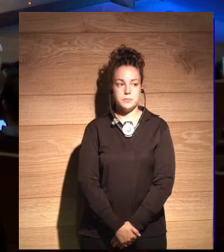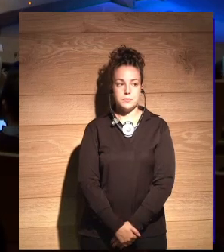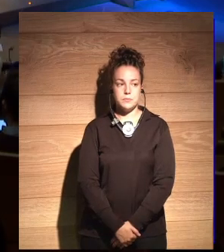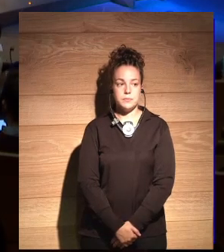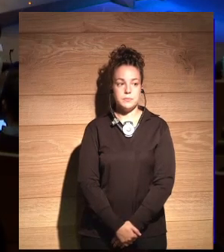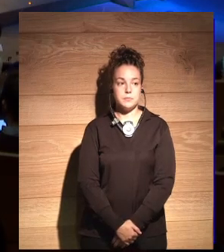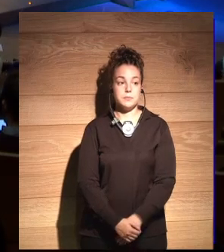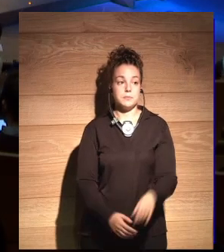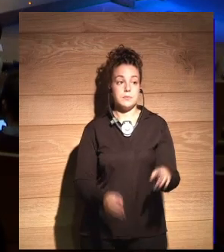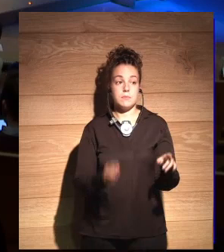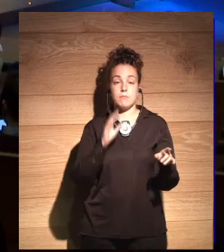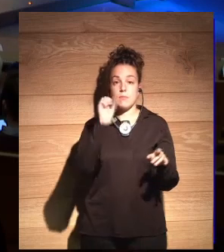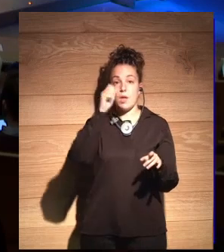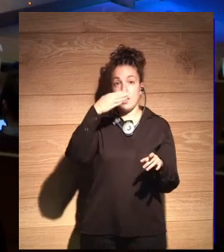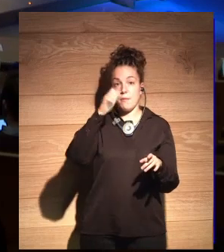Decía Amber que uno de los...